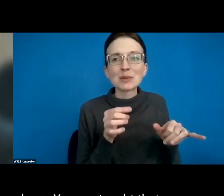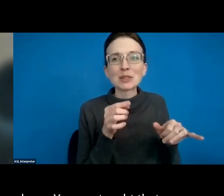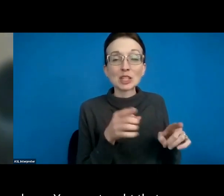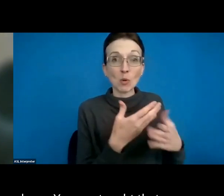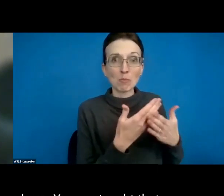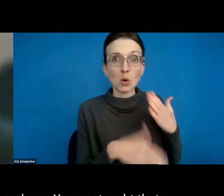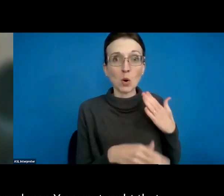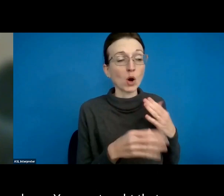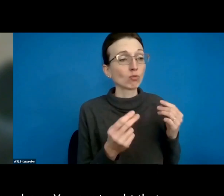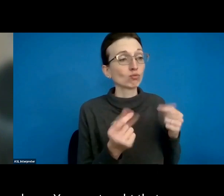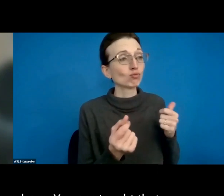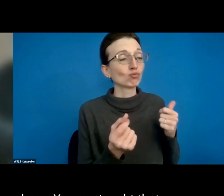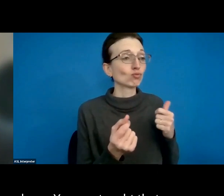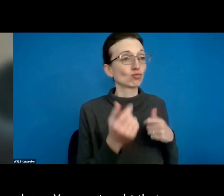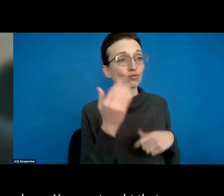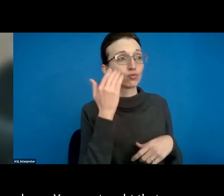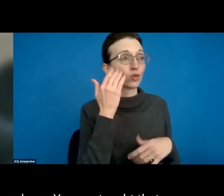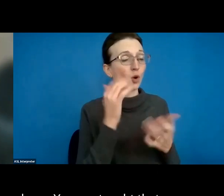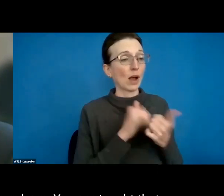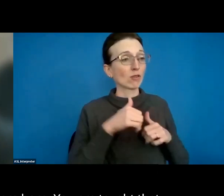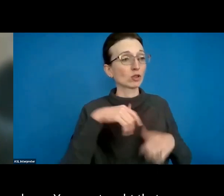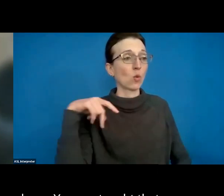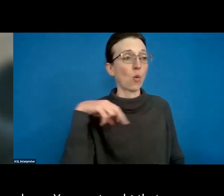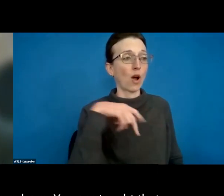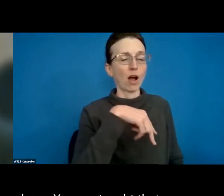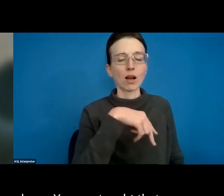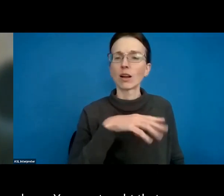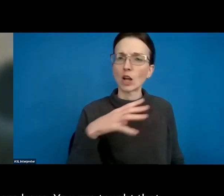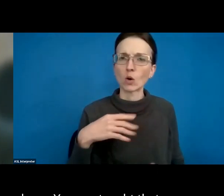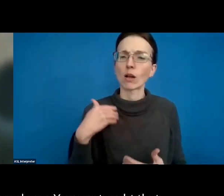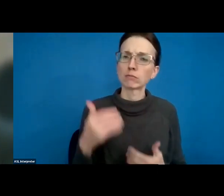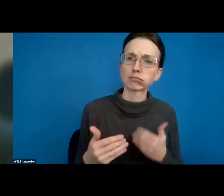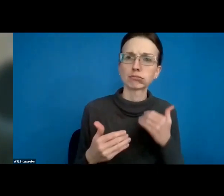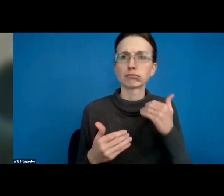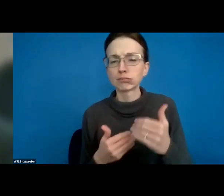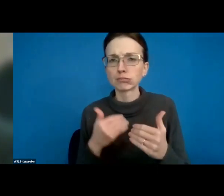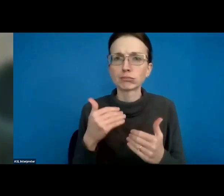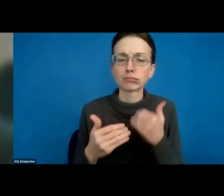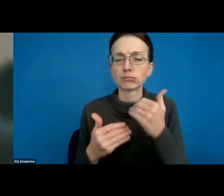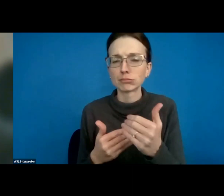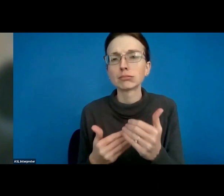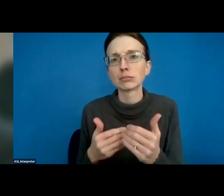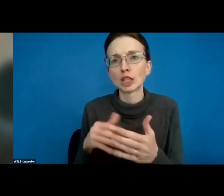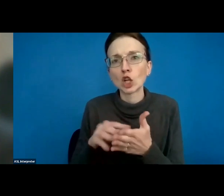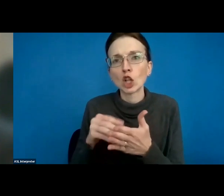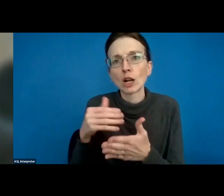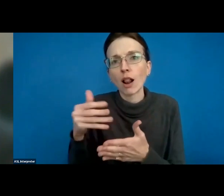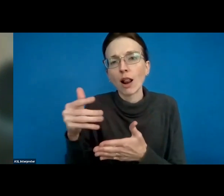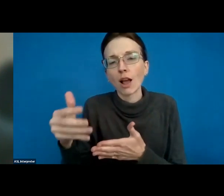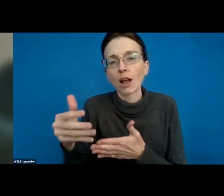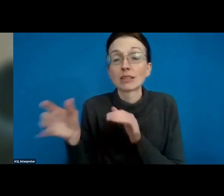are born. You are taught that. You are learning it slowly. And that's the same thing with your disability.